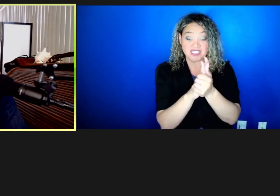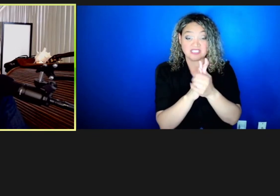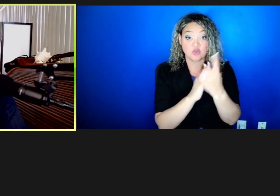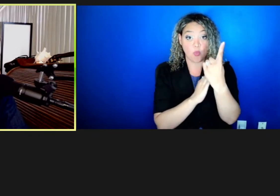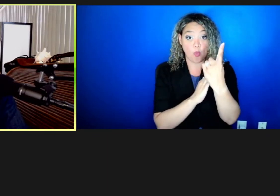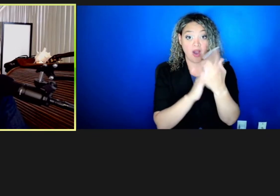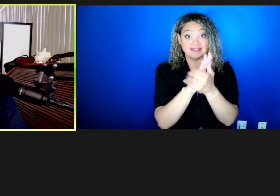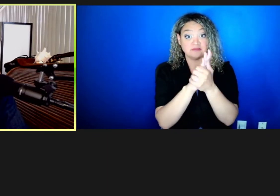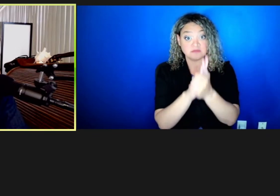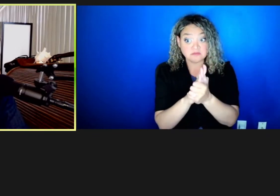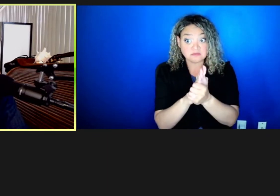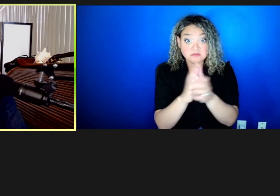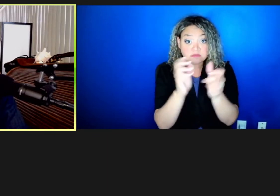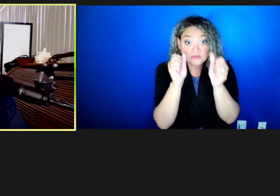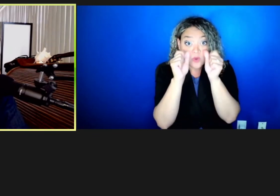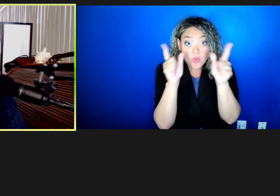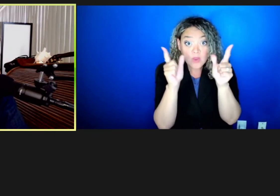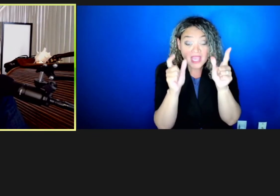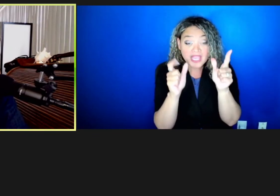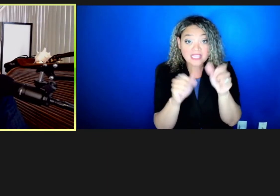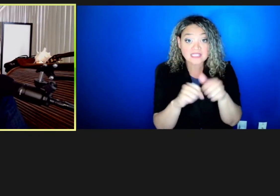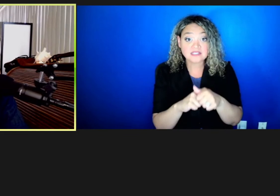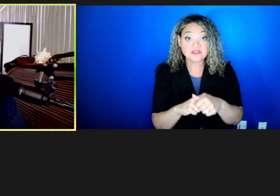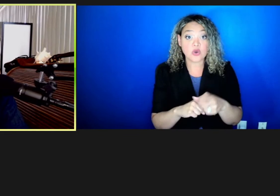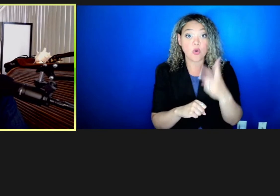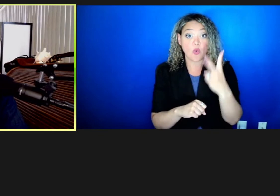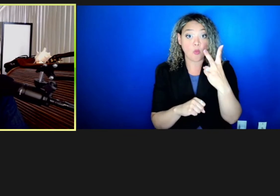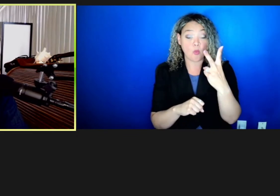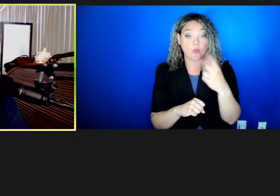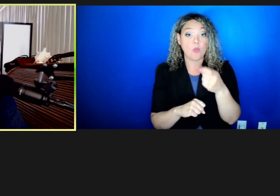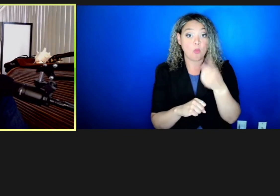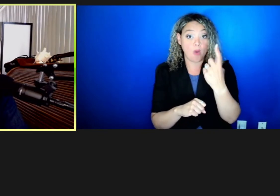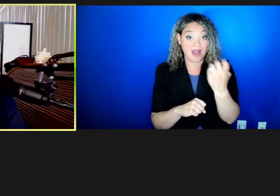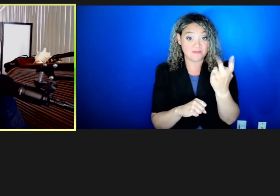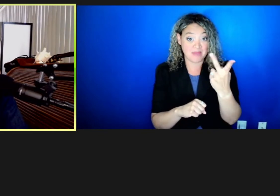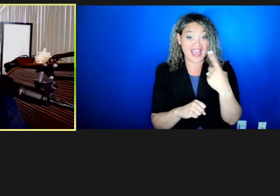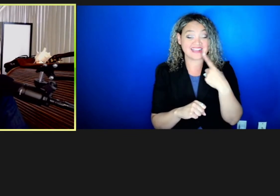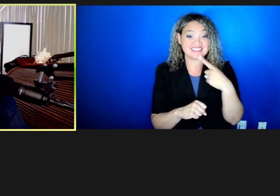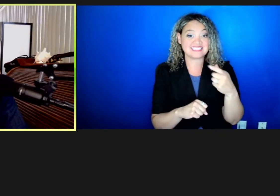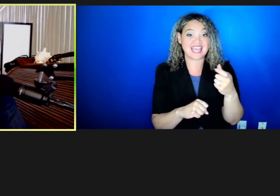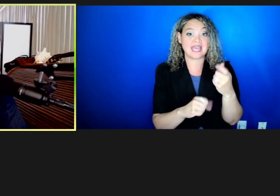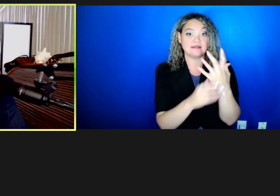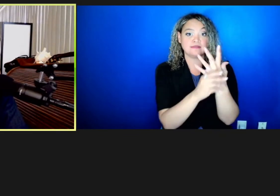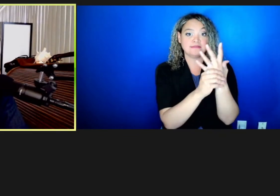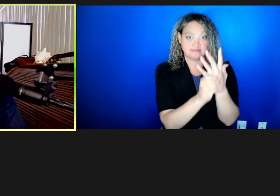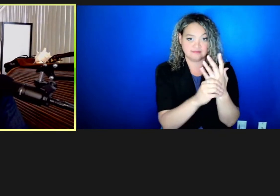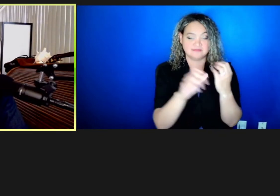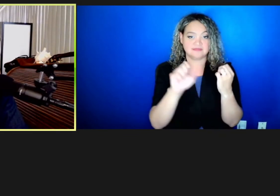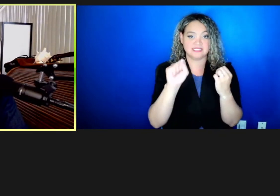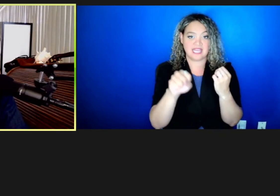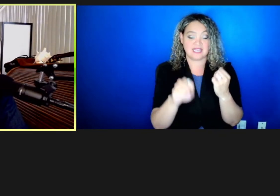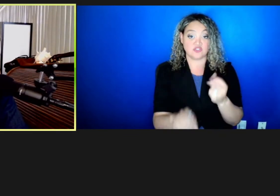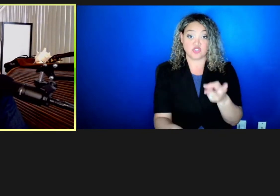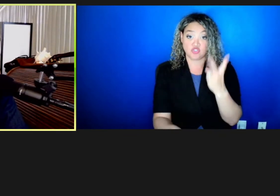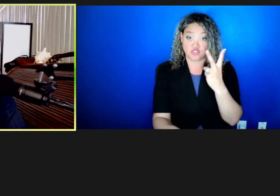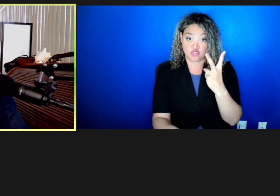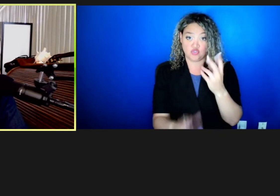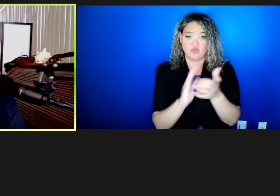awake?" One squeeze in return signaled yes. 2 squeezes meant, "I love